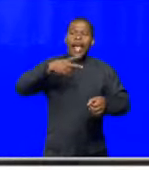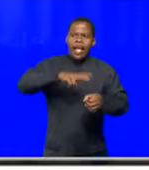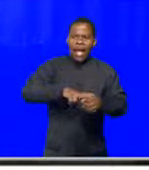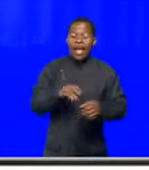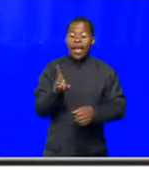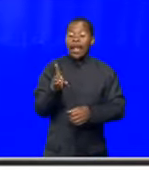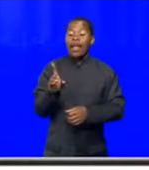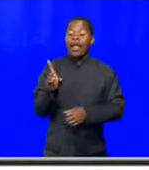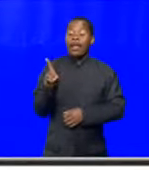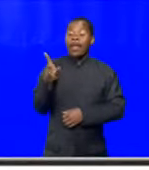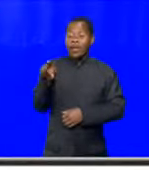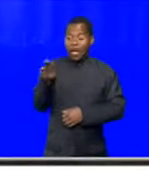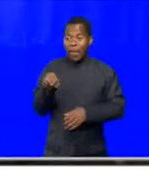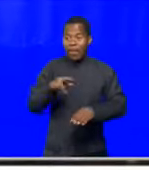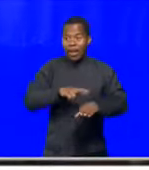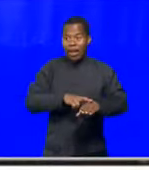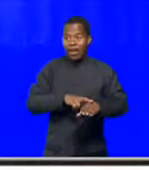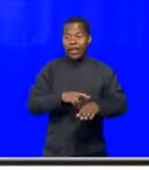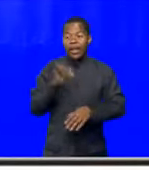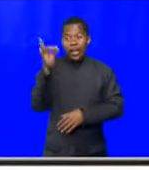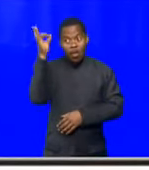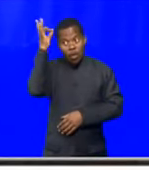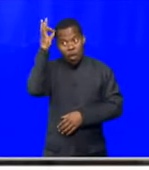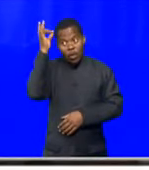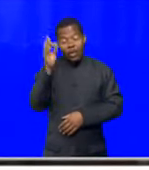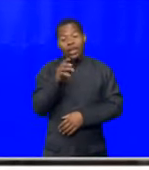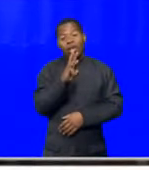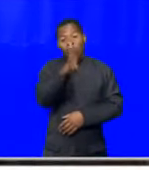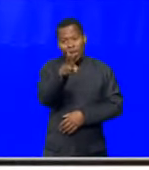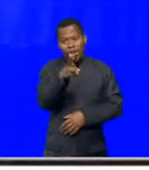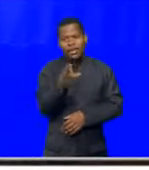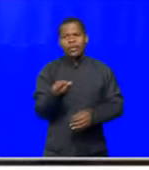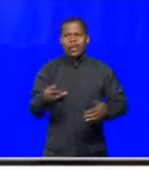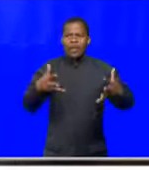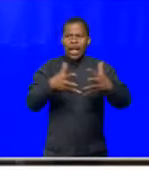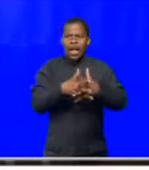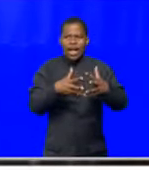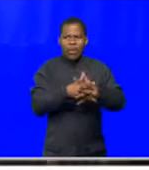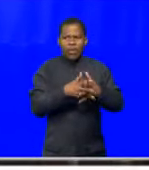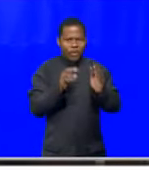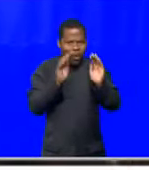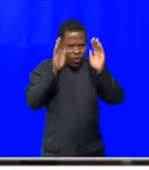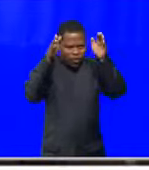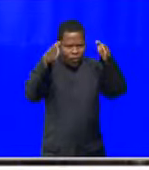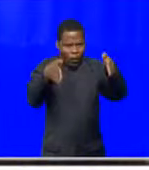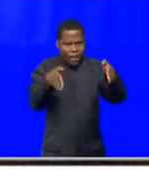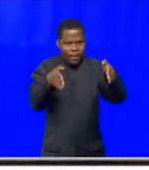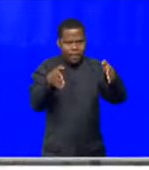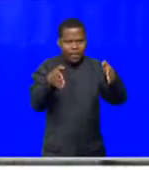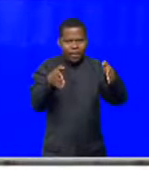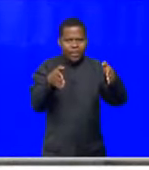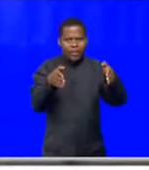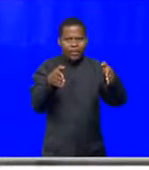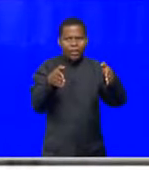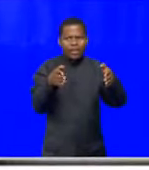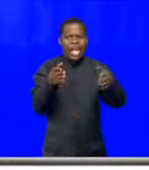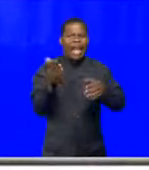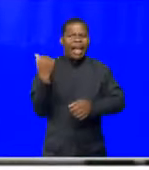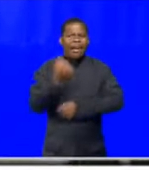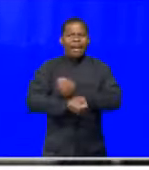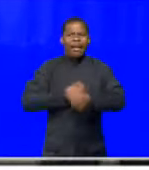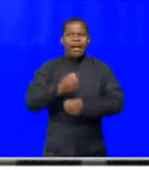His Majesty King Mswati III and the nation. The summit will serve as the first global follow-up to the 2021 Food Systems